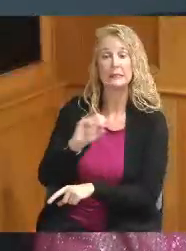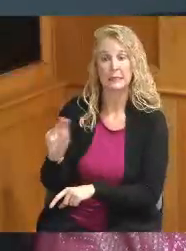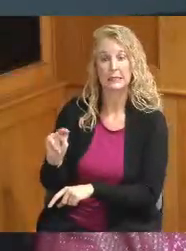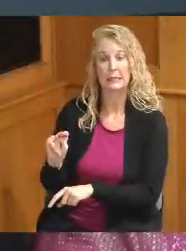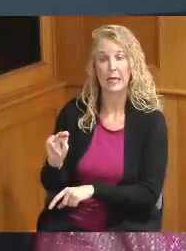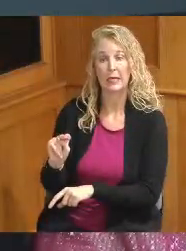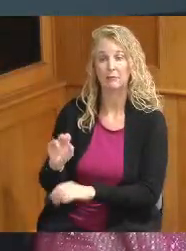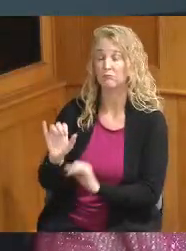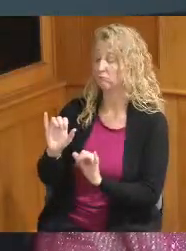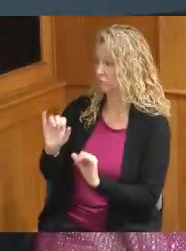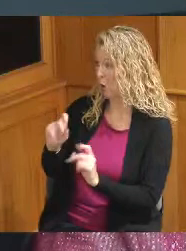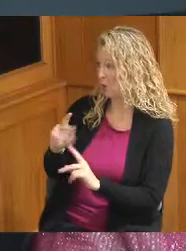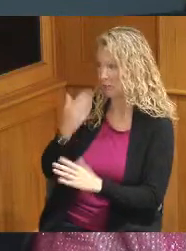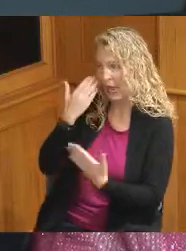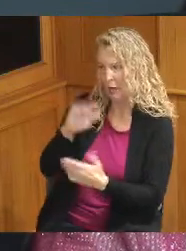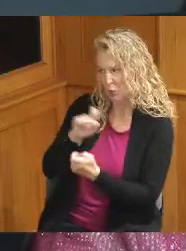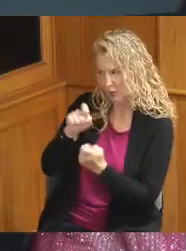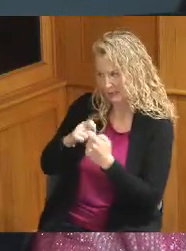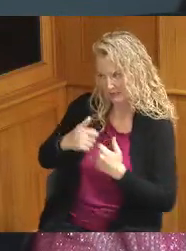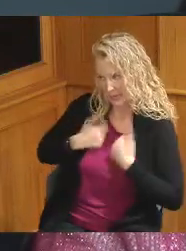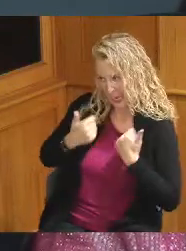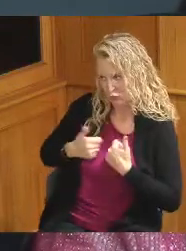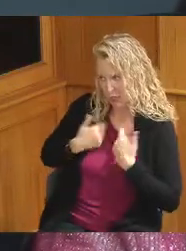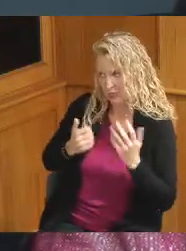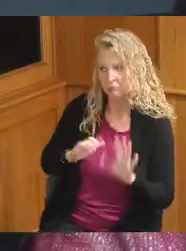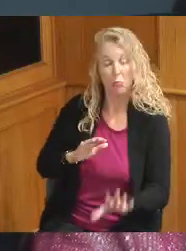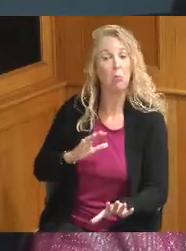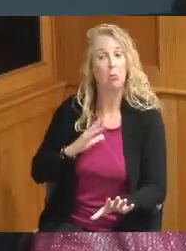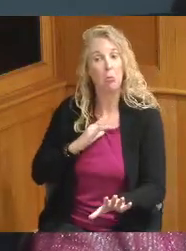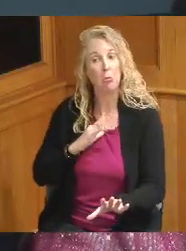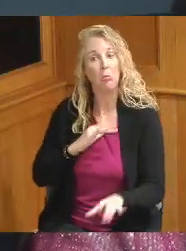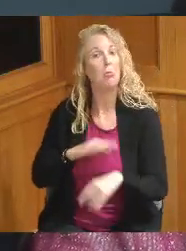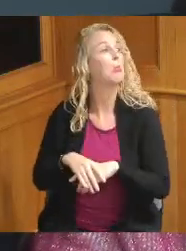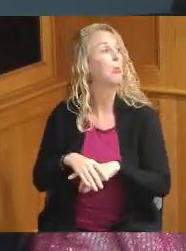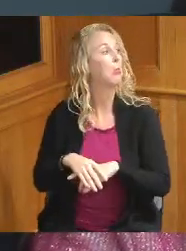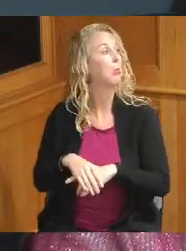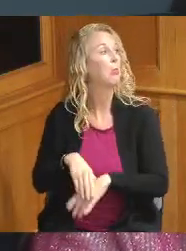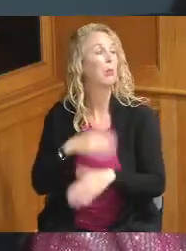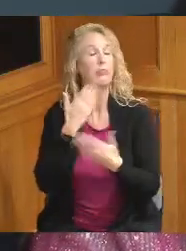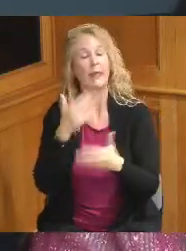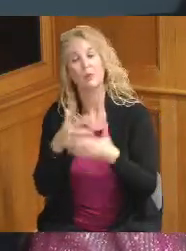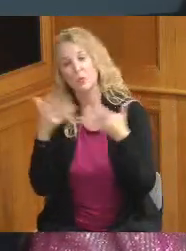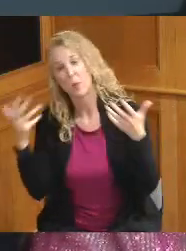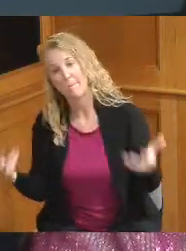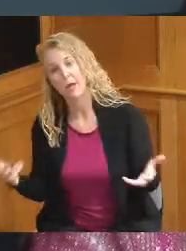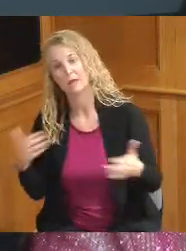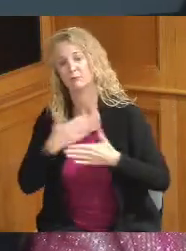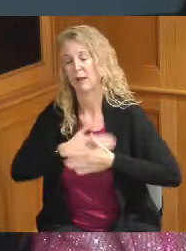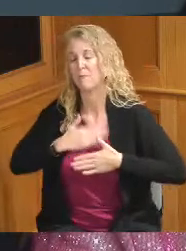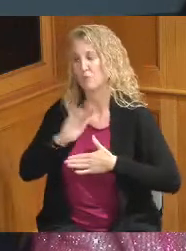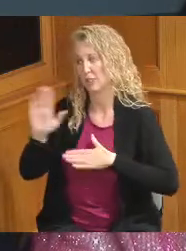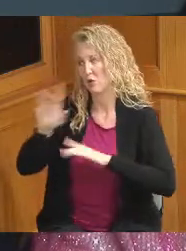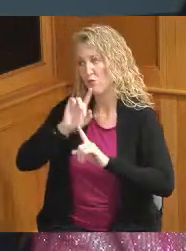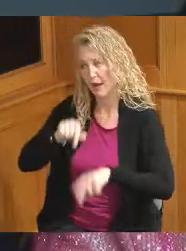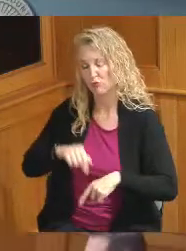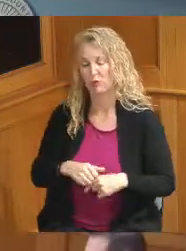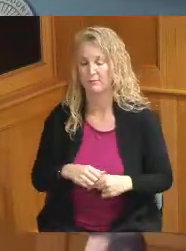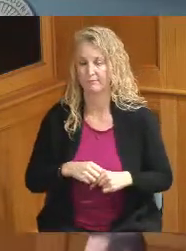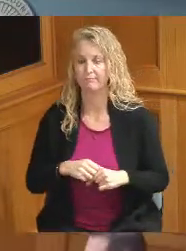Okay. I don't have the exact address, but I can get that. That's fine. Yeah. All right. Thanks so much. Appreciate it. You're welcome. That's all I